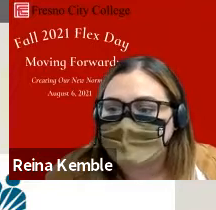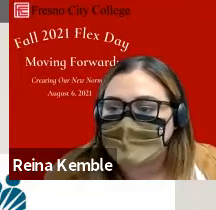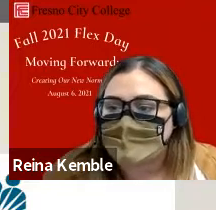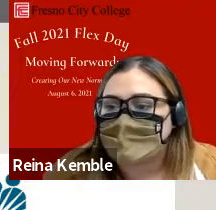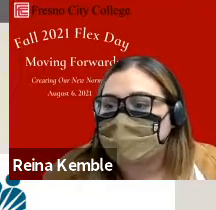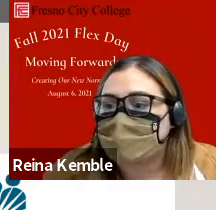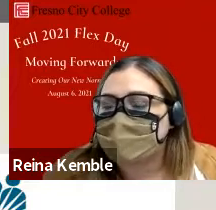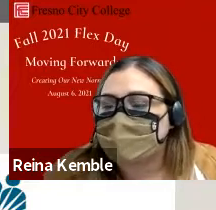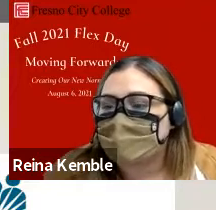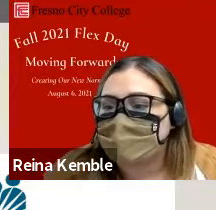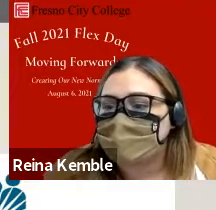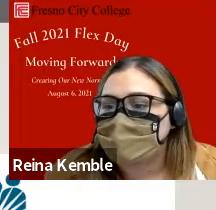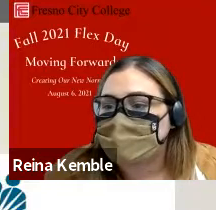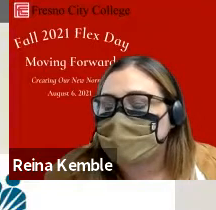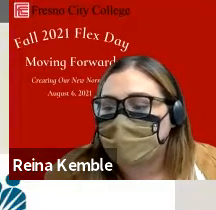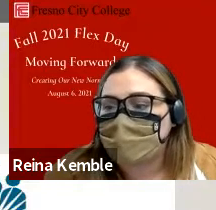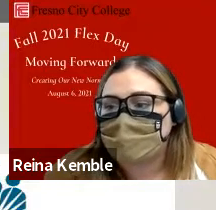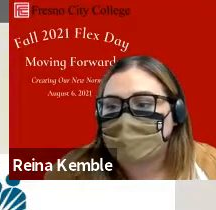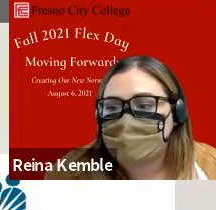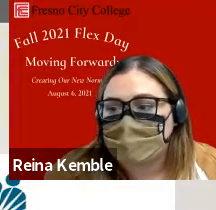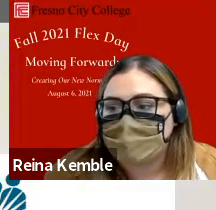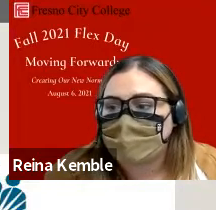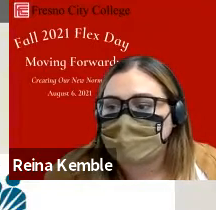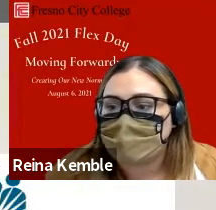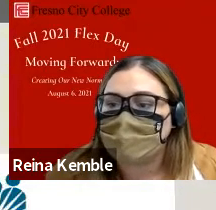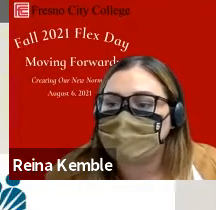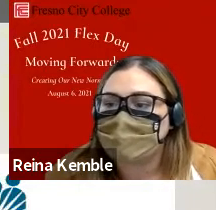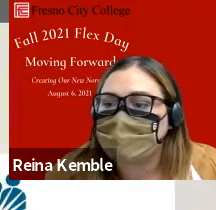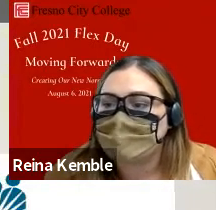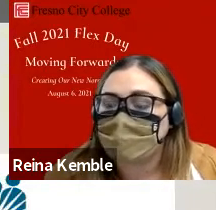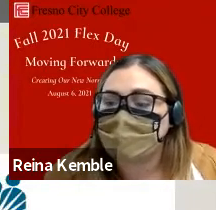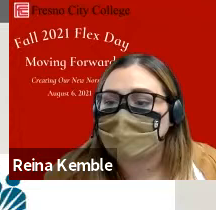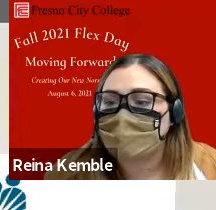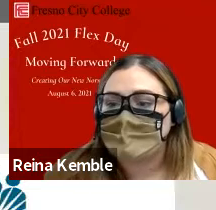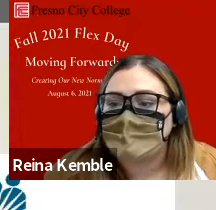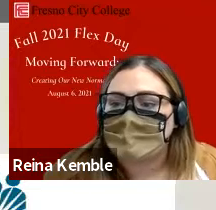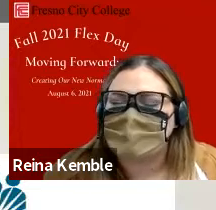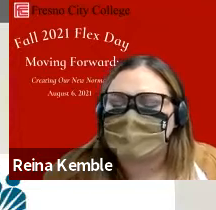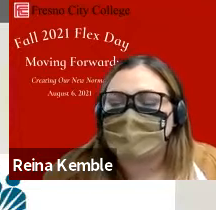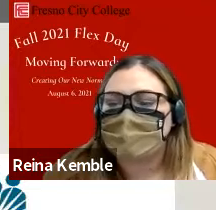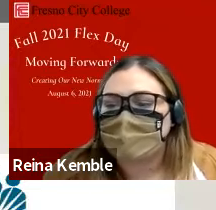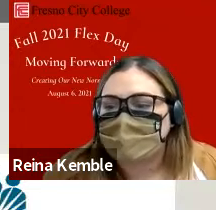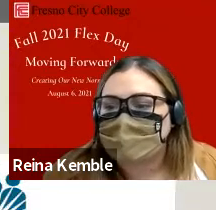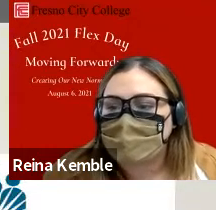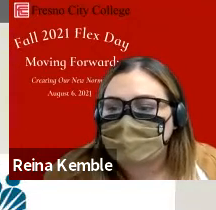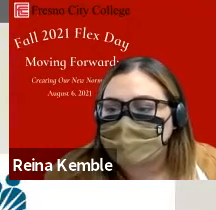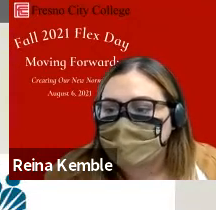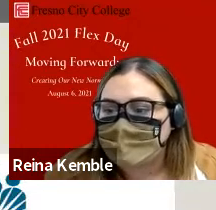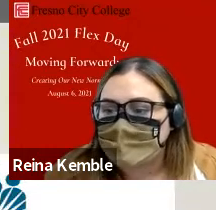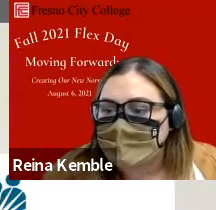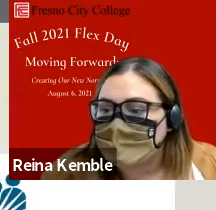classes. They have 2 apps, the Calm and My Strength app for mental health and some of their preventative